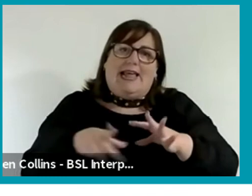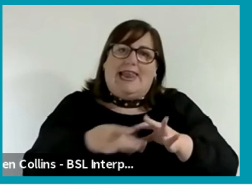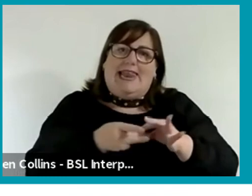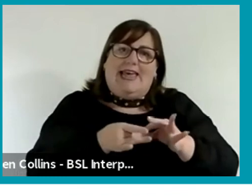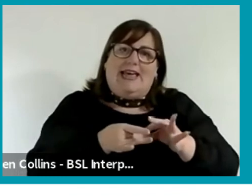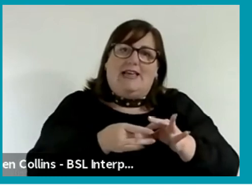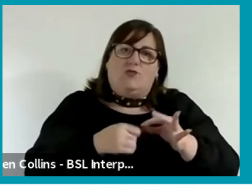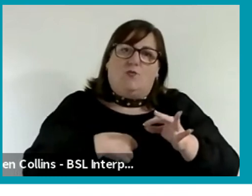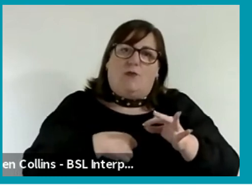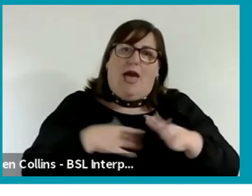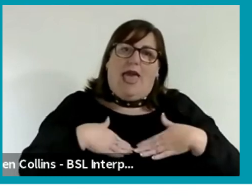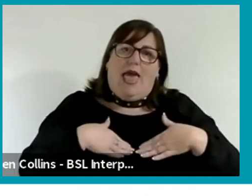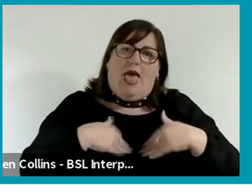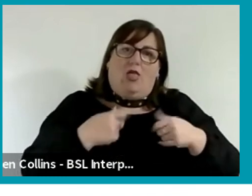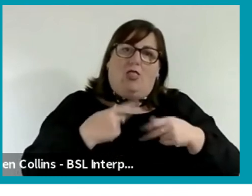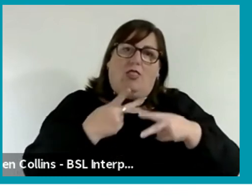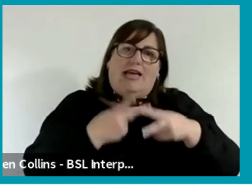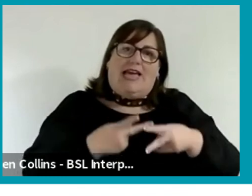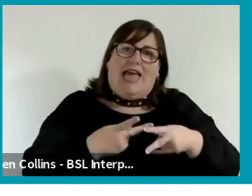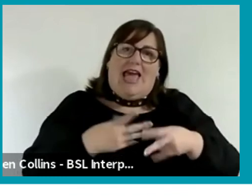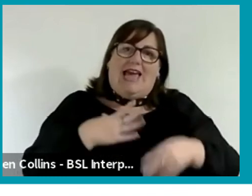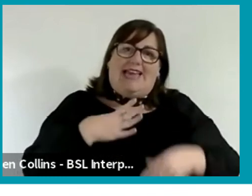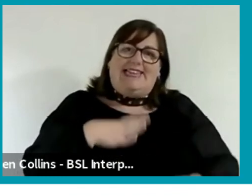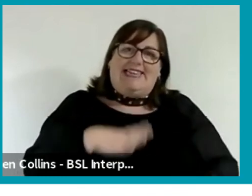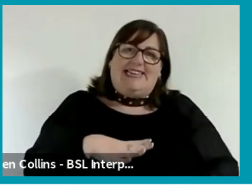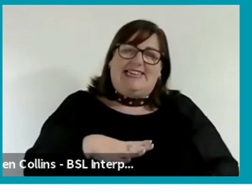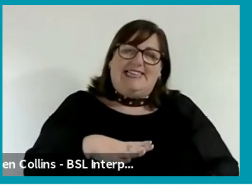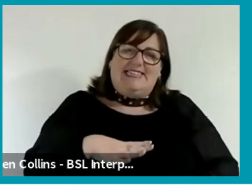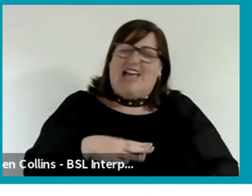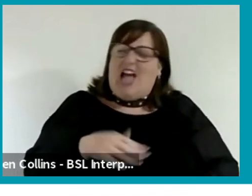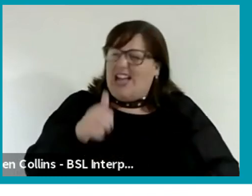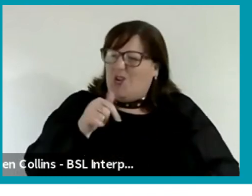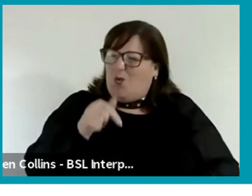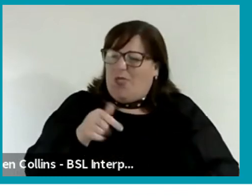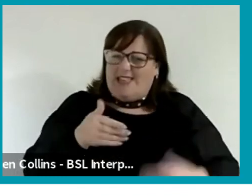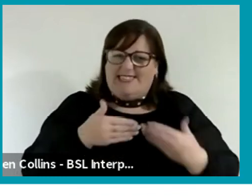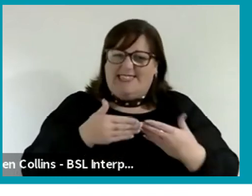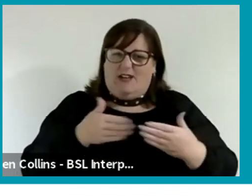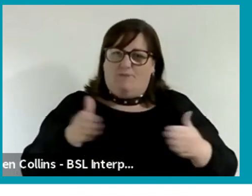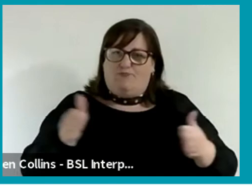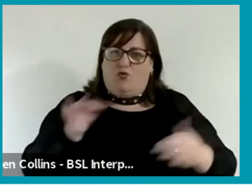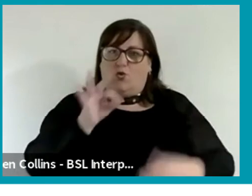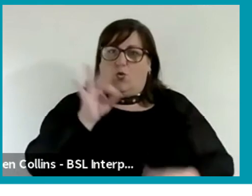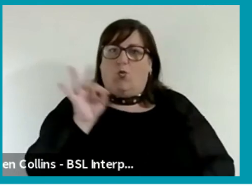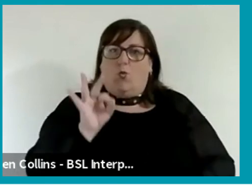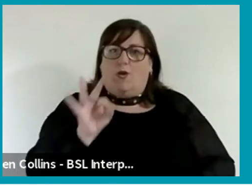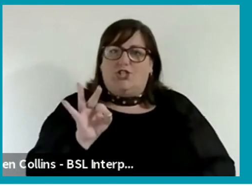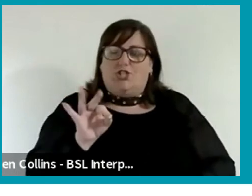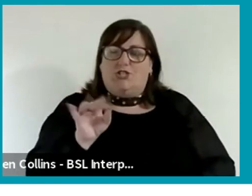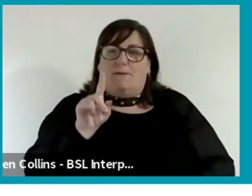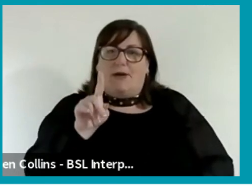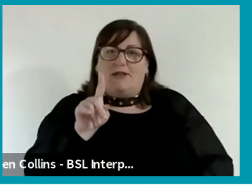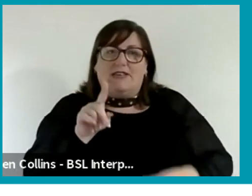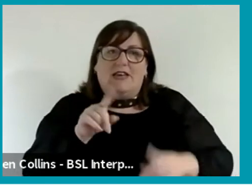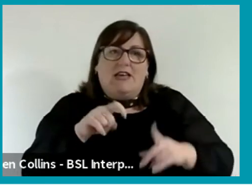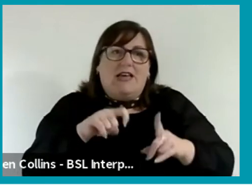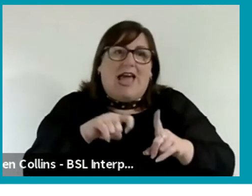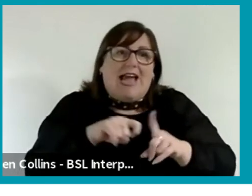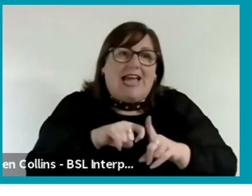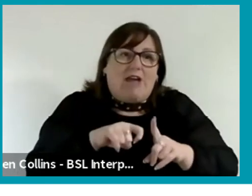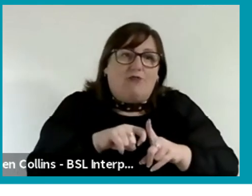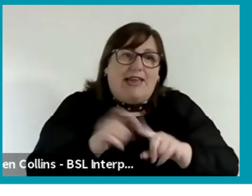across as quite broad because, you know, we would need to know what your healthcare needs are, right? But Karolina, again, I'm going to come back to you